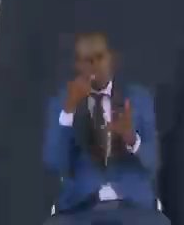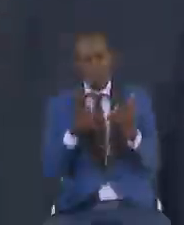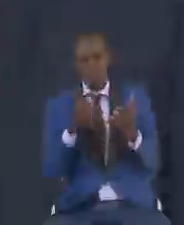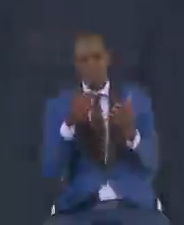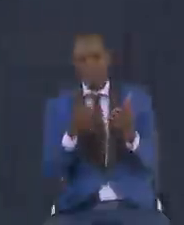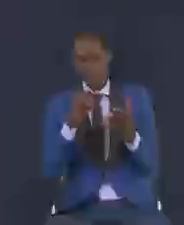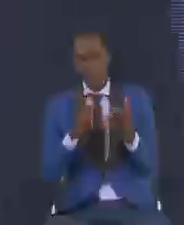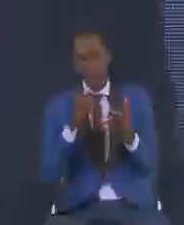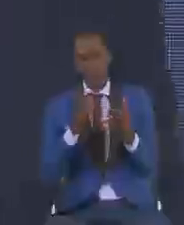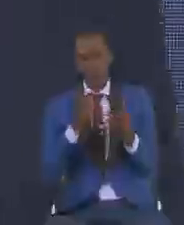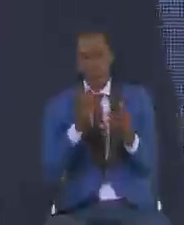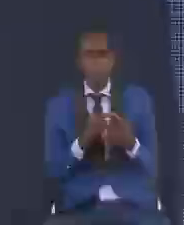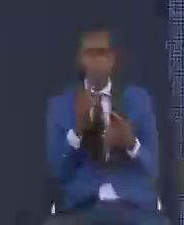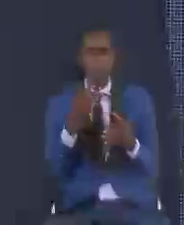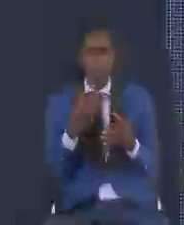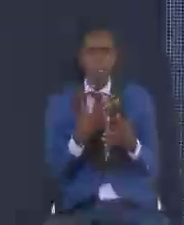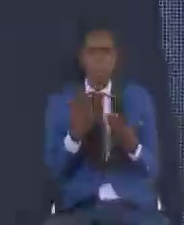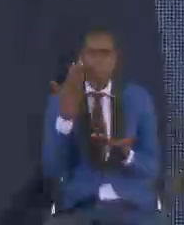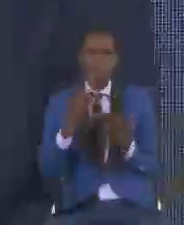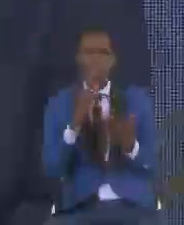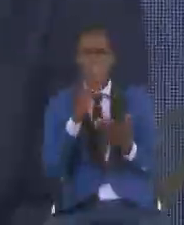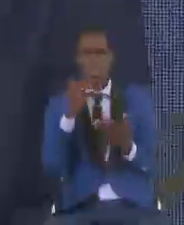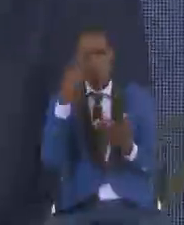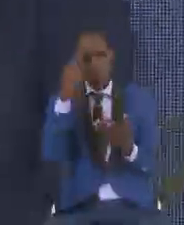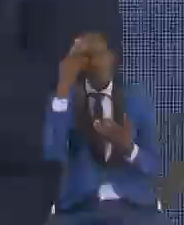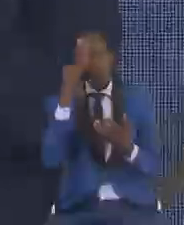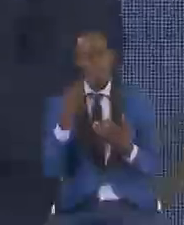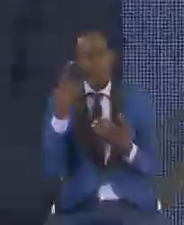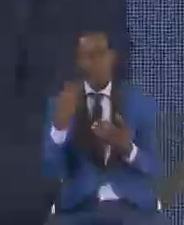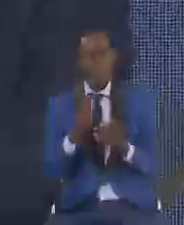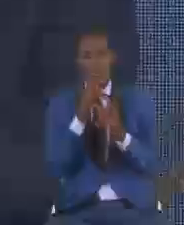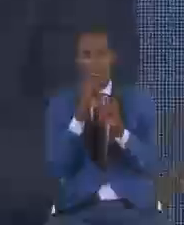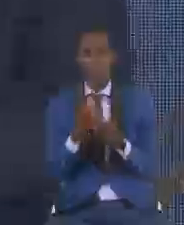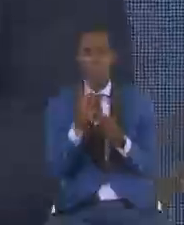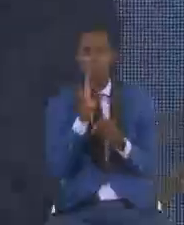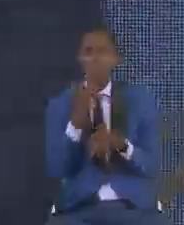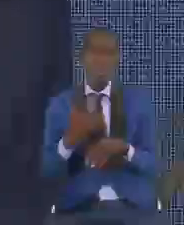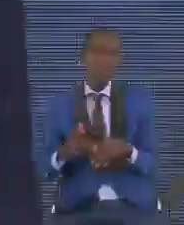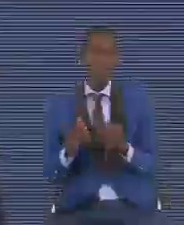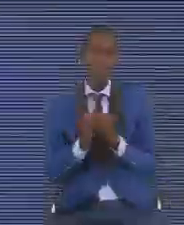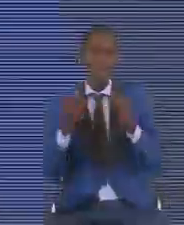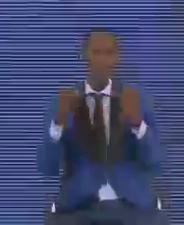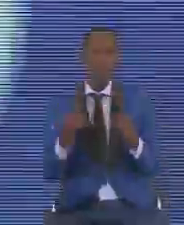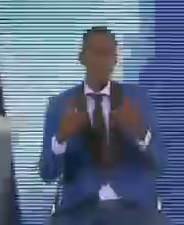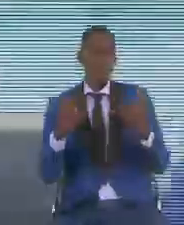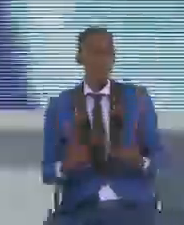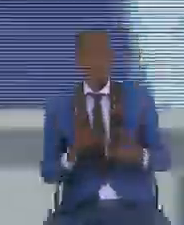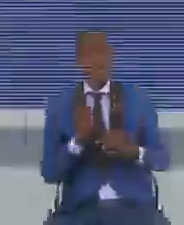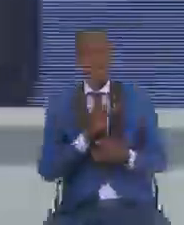this might be the reason why the gift is dormant. Now I repent. Then